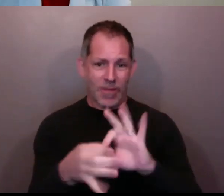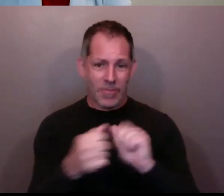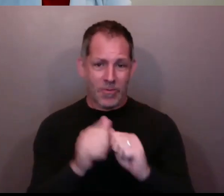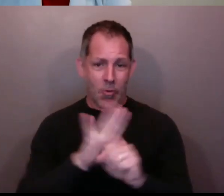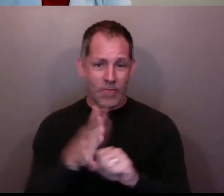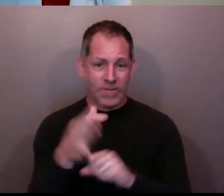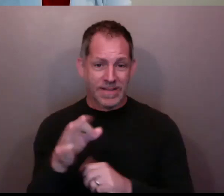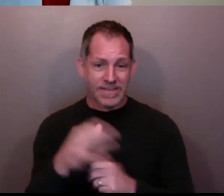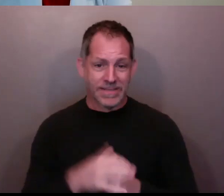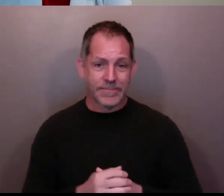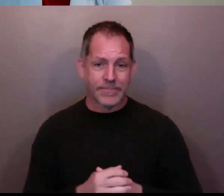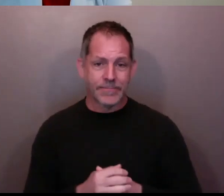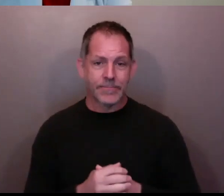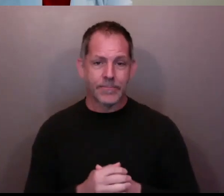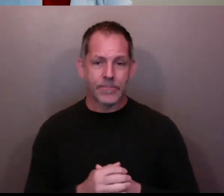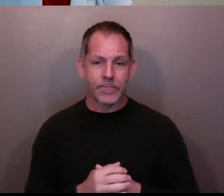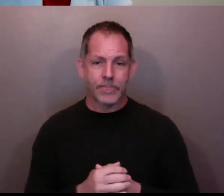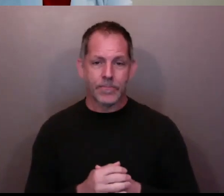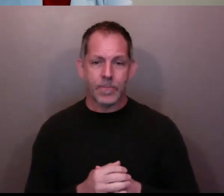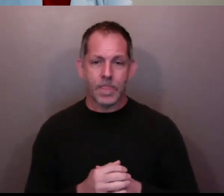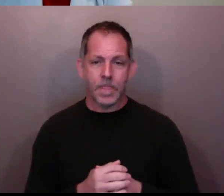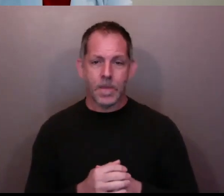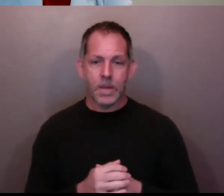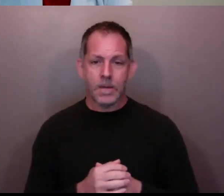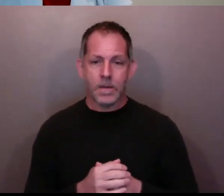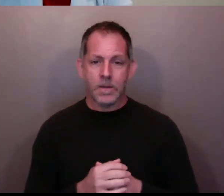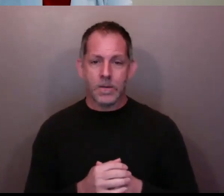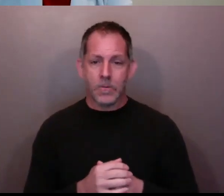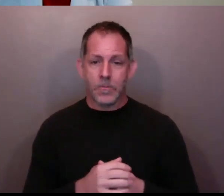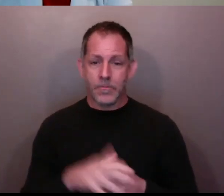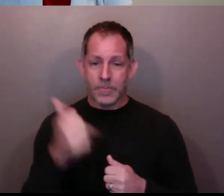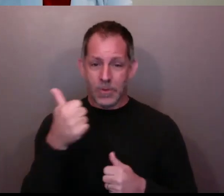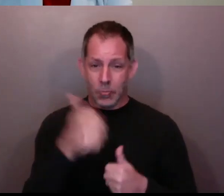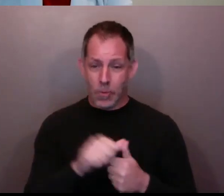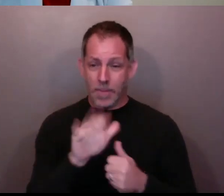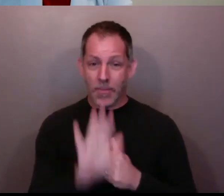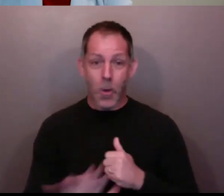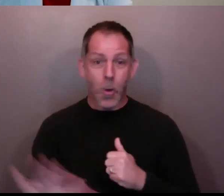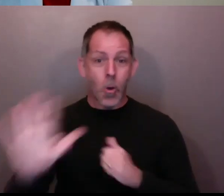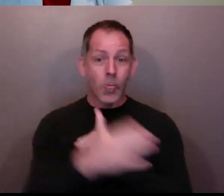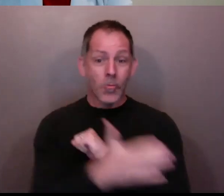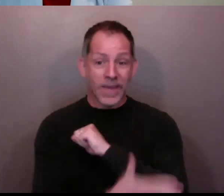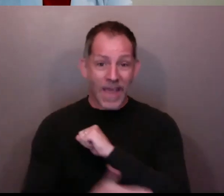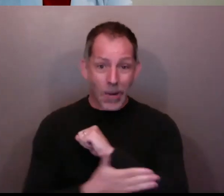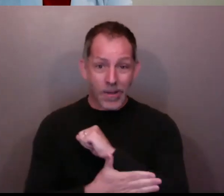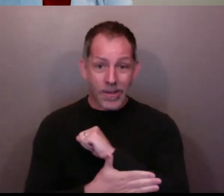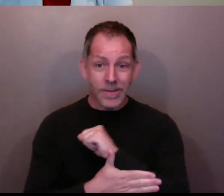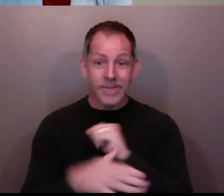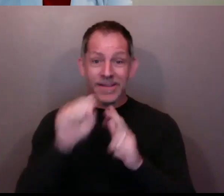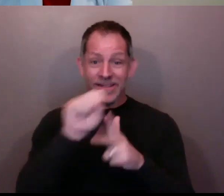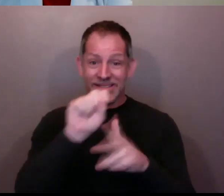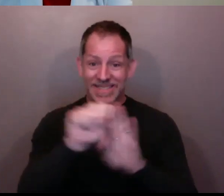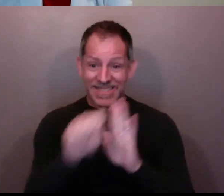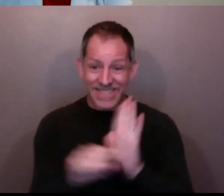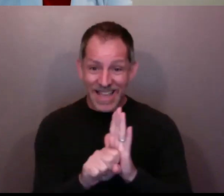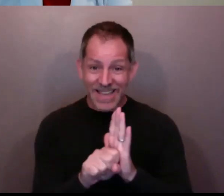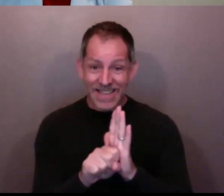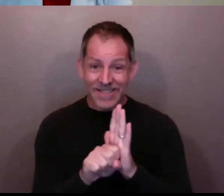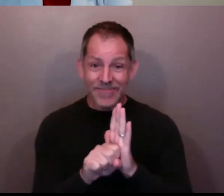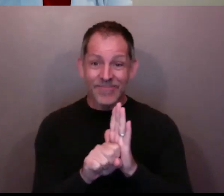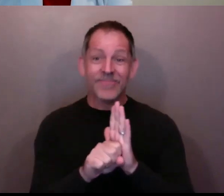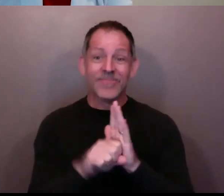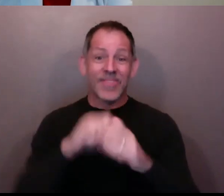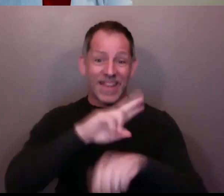the entire region and state, country, and world is suffering through and from the